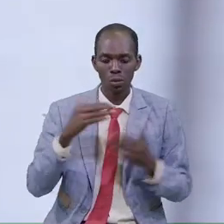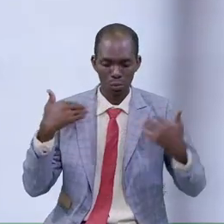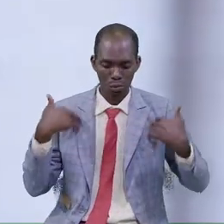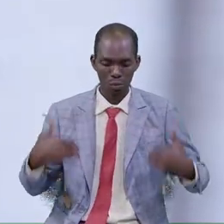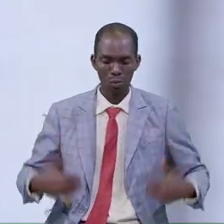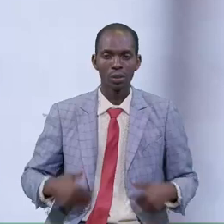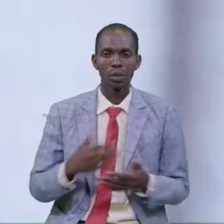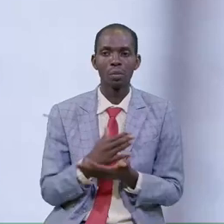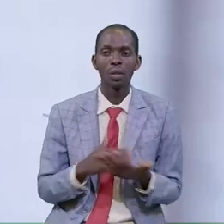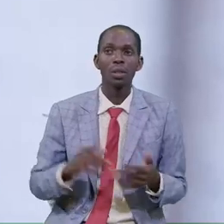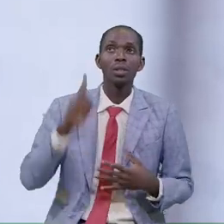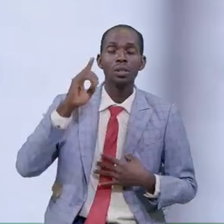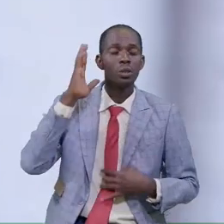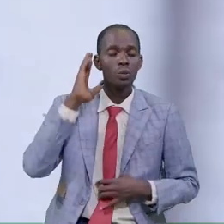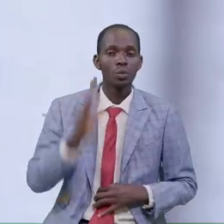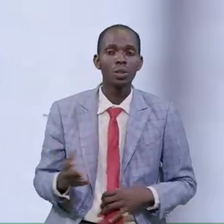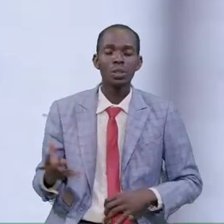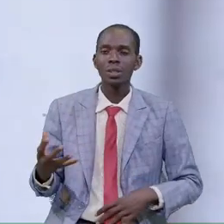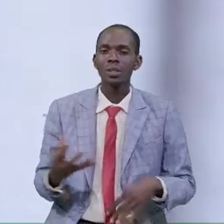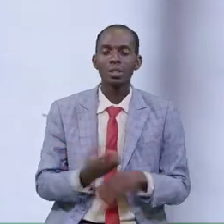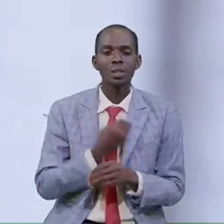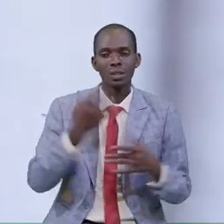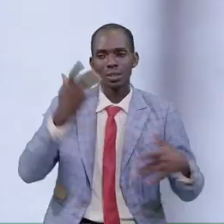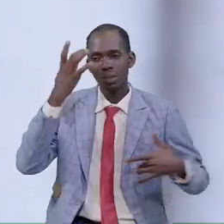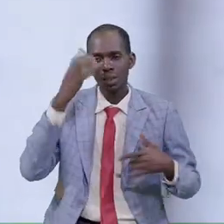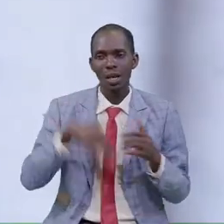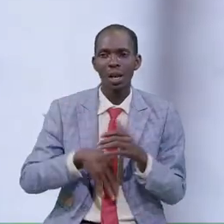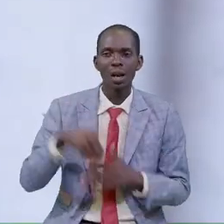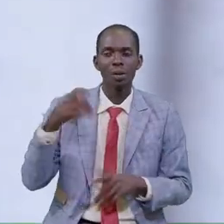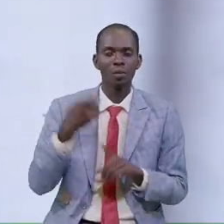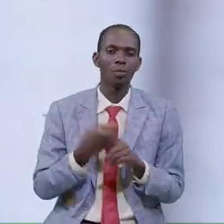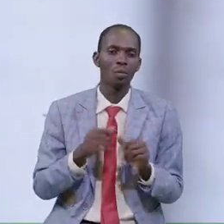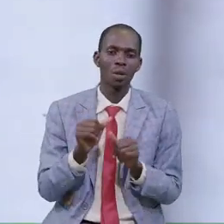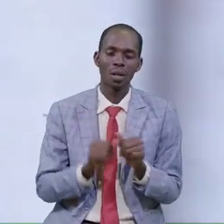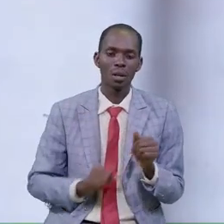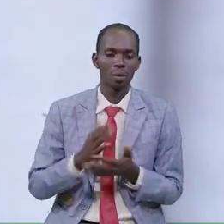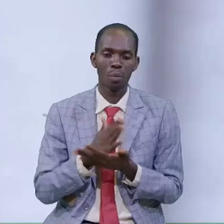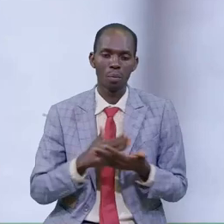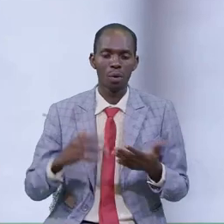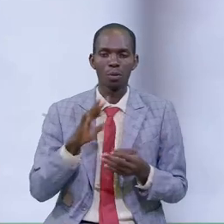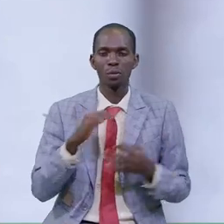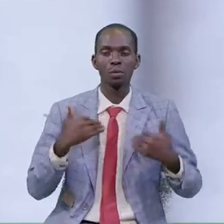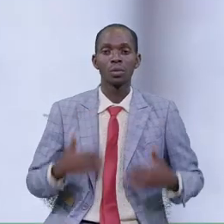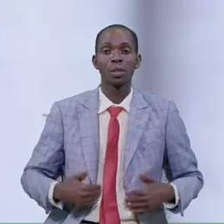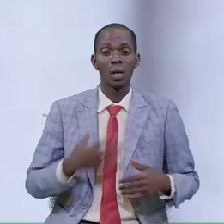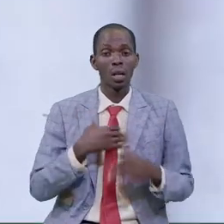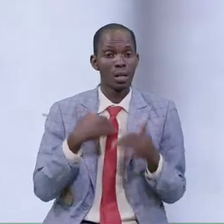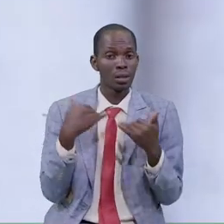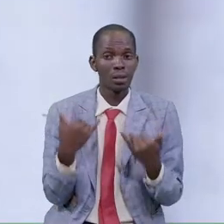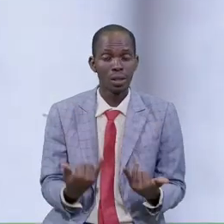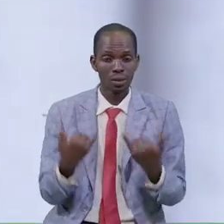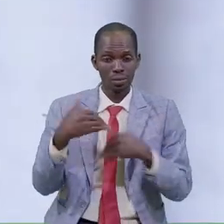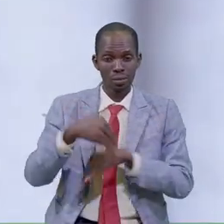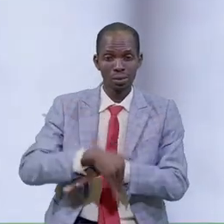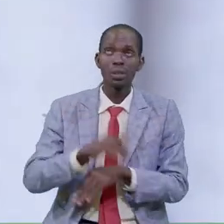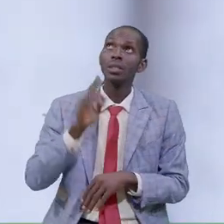sickness away from every part of you. Il ôtera la maladie de chaque compartiment de votre organisme. And tonight, it begins in your life.